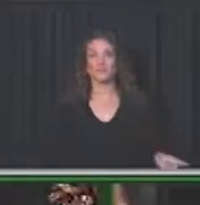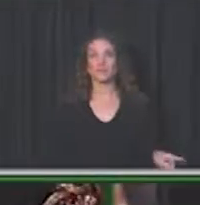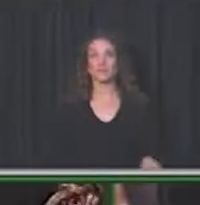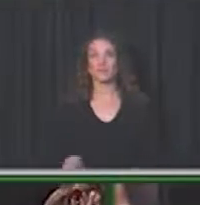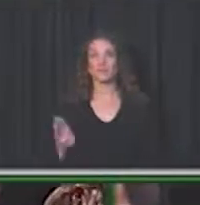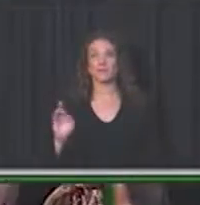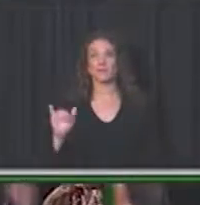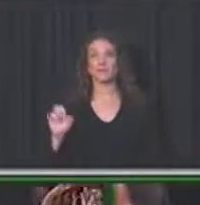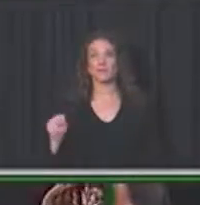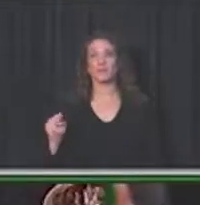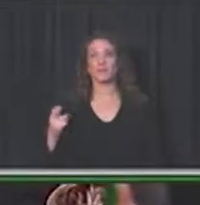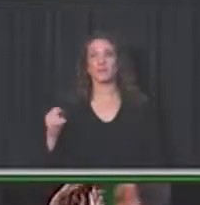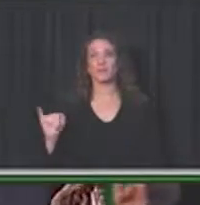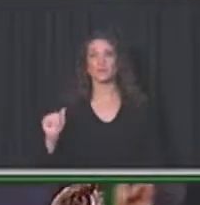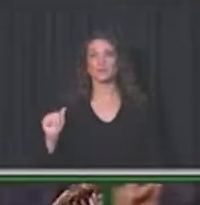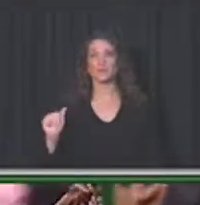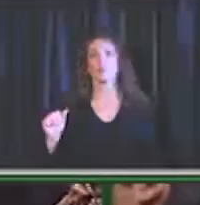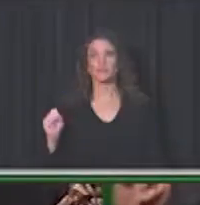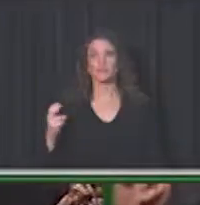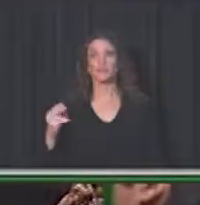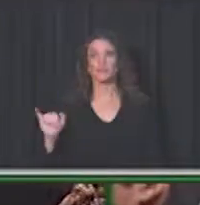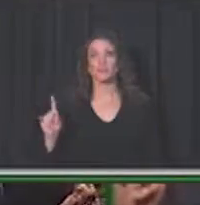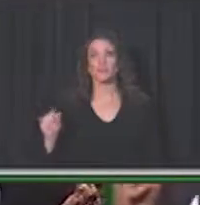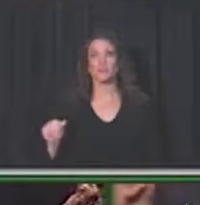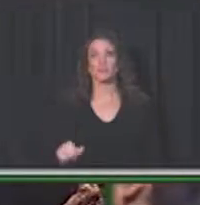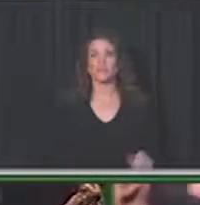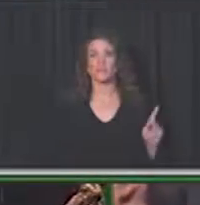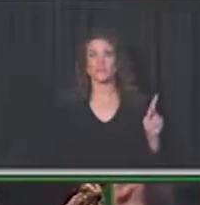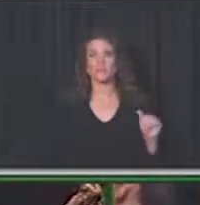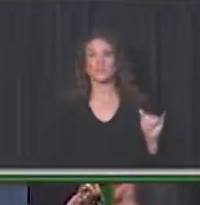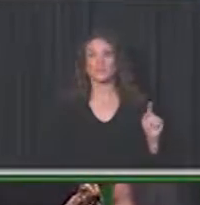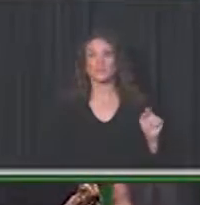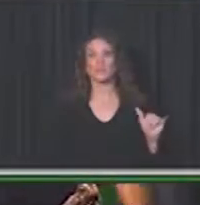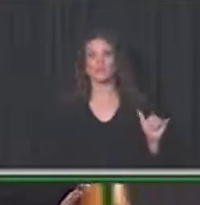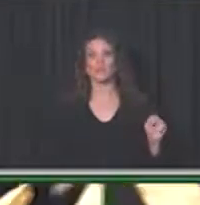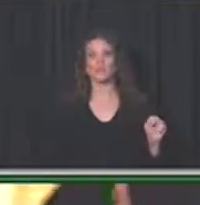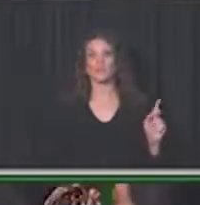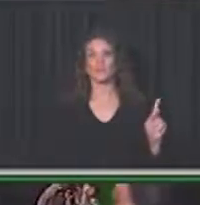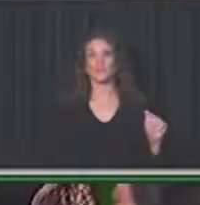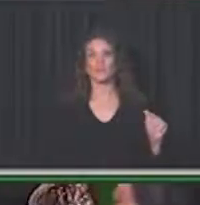Brian Hayashida. Caitlin Kaler.